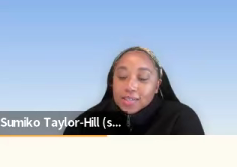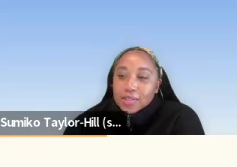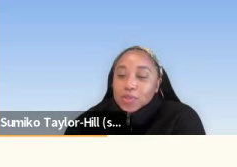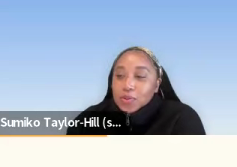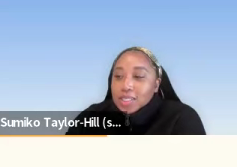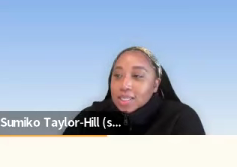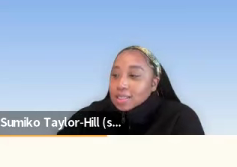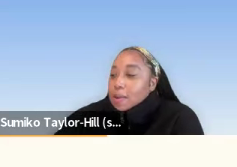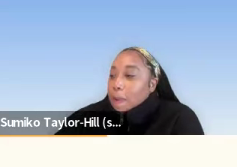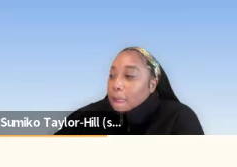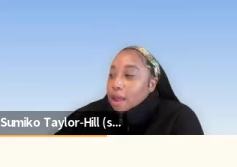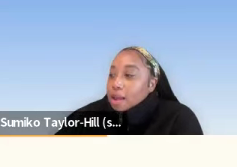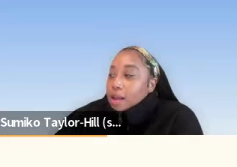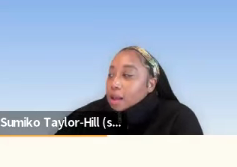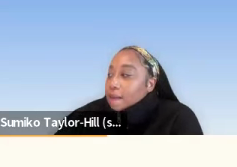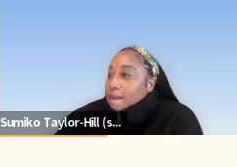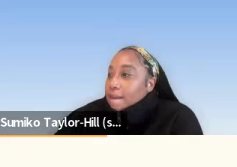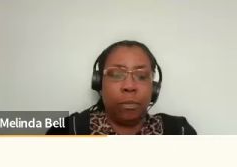has access to these resources.